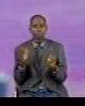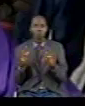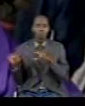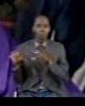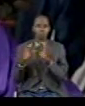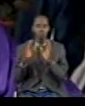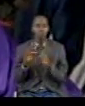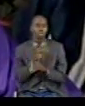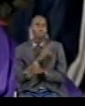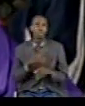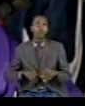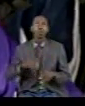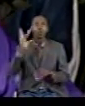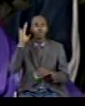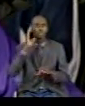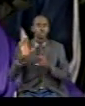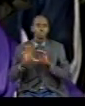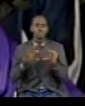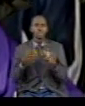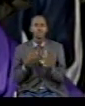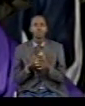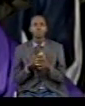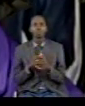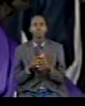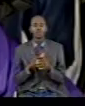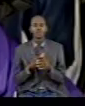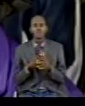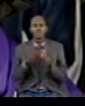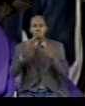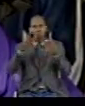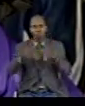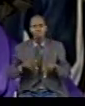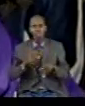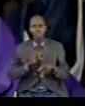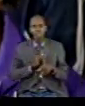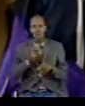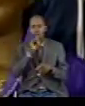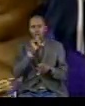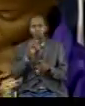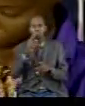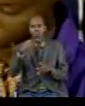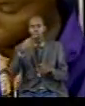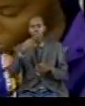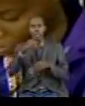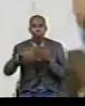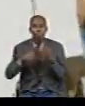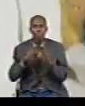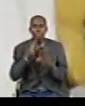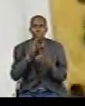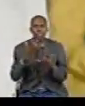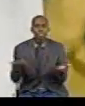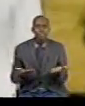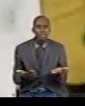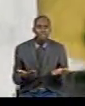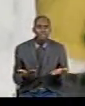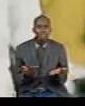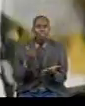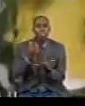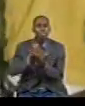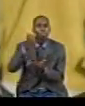it. The person I'm talking about tonight, I want to see if he's there. Amen, amen,